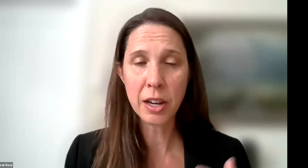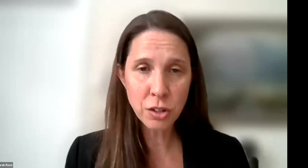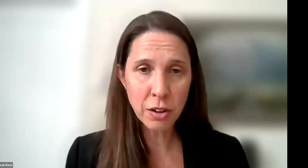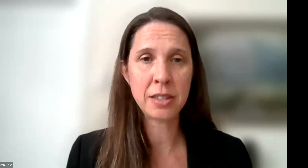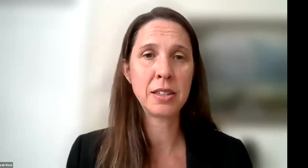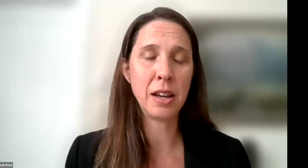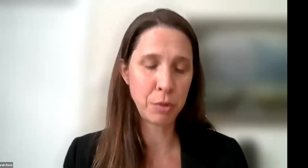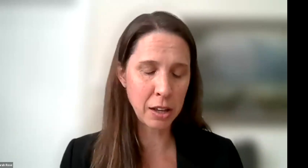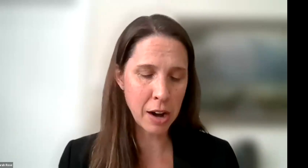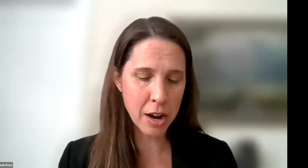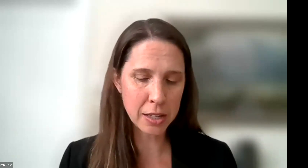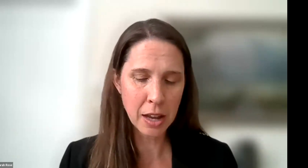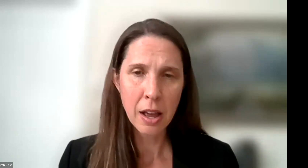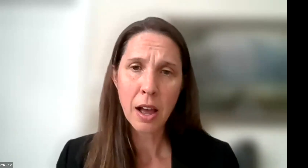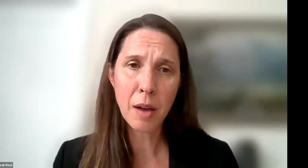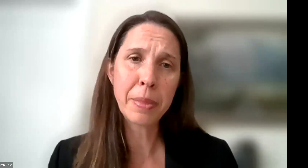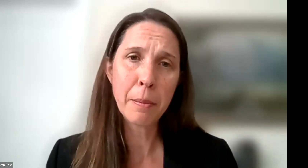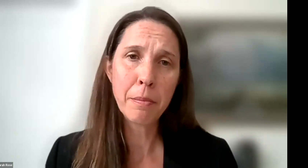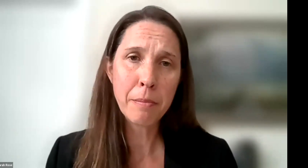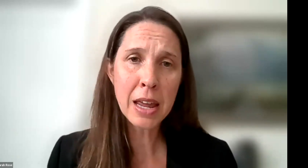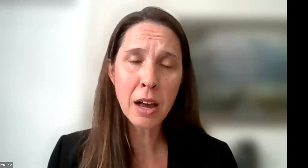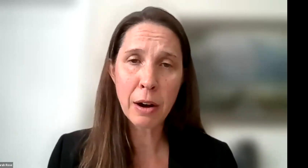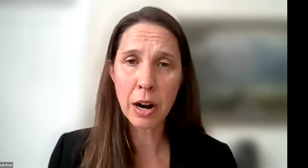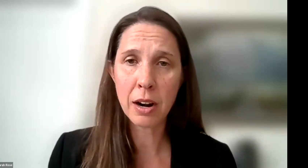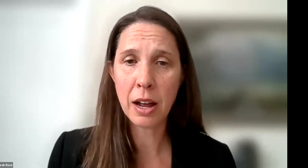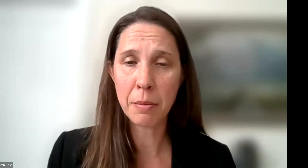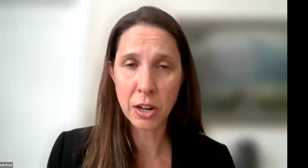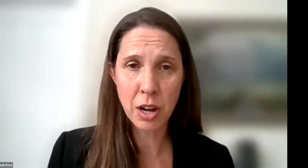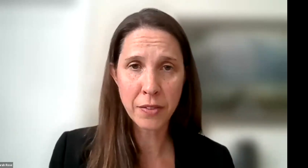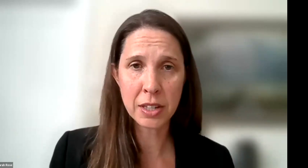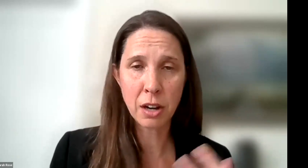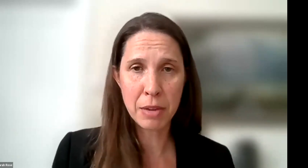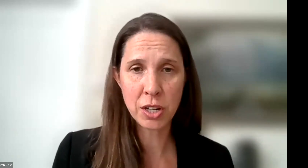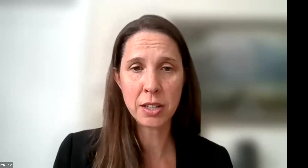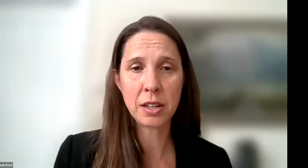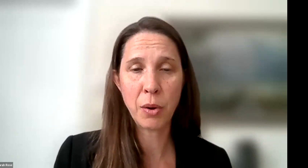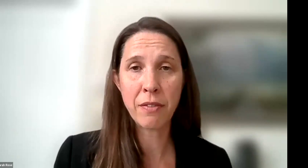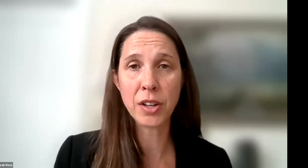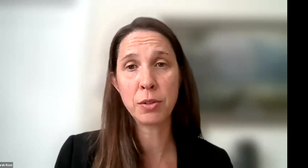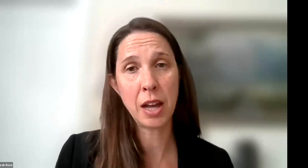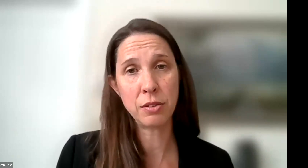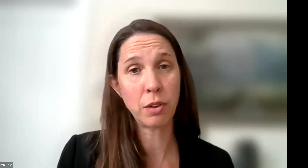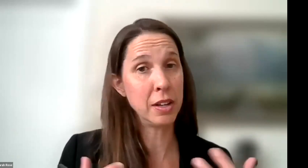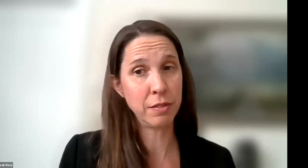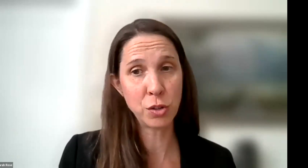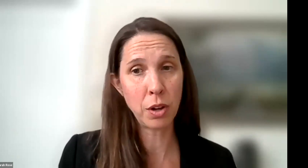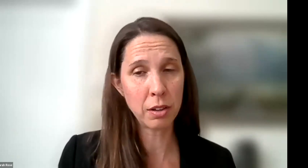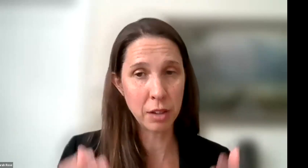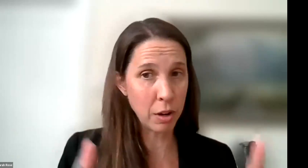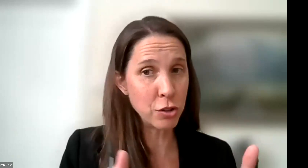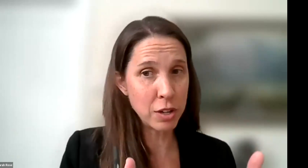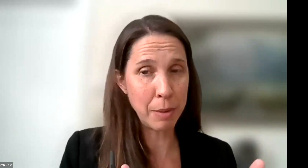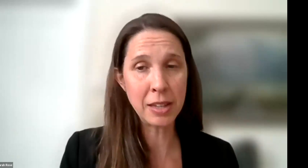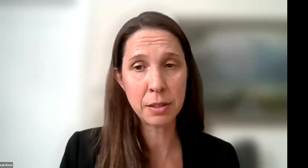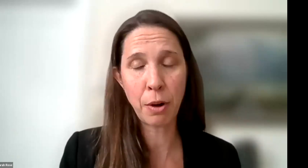particular interests in particular areas. Many of our country offices, our missions, have also done sort of